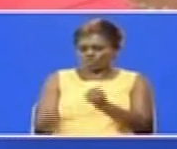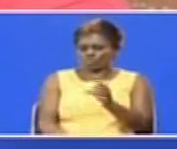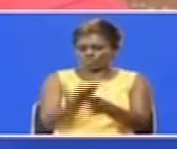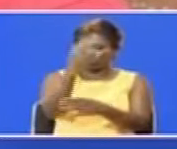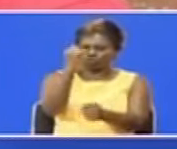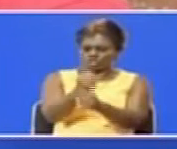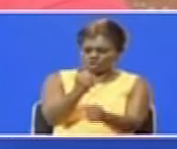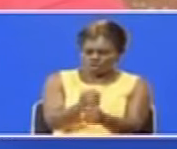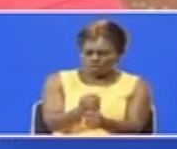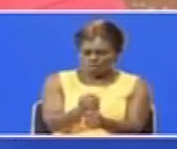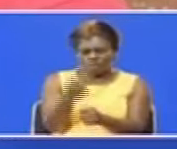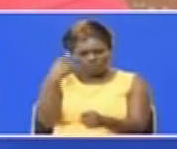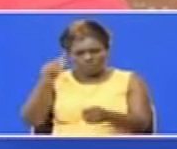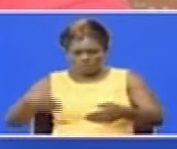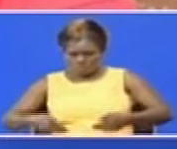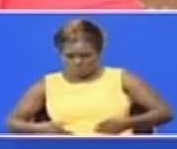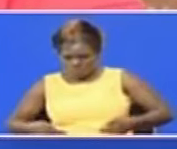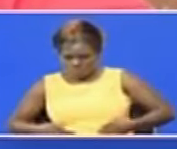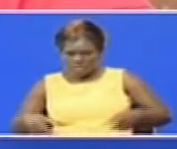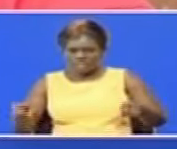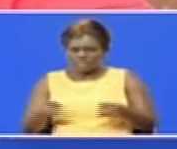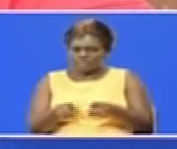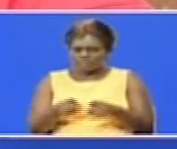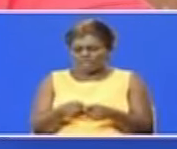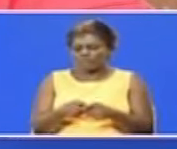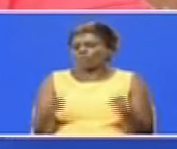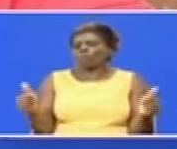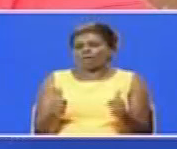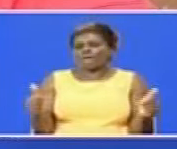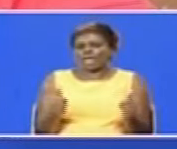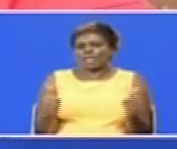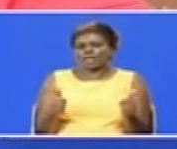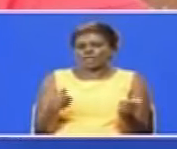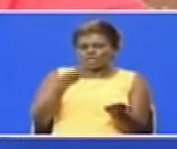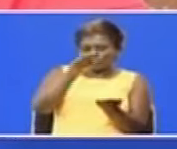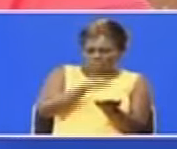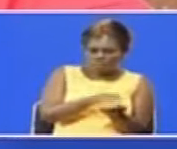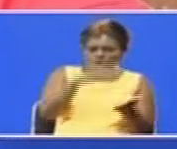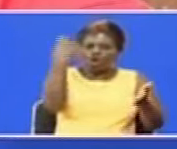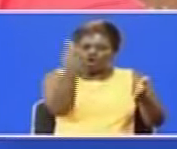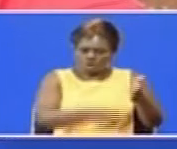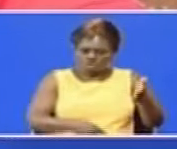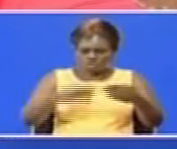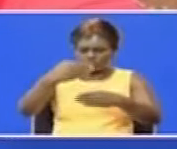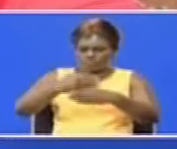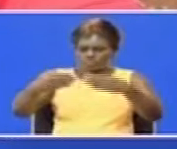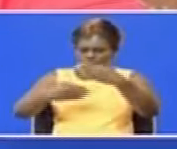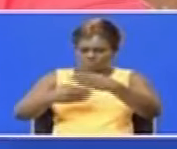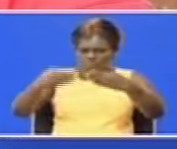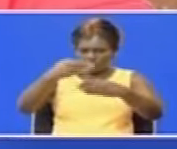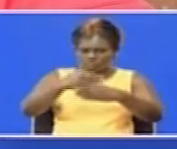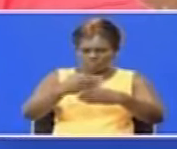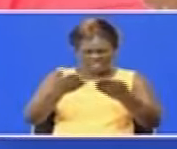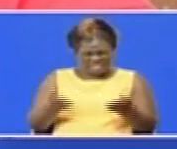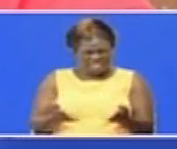their children, for their youth. And also it's going to go a long way in reducing the cost of building, which is